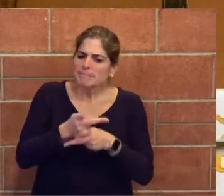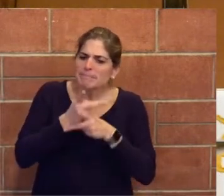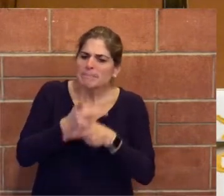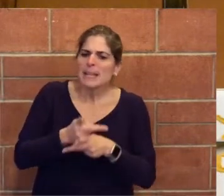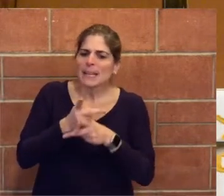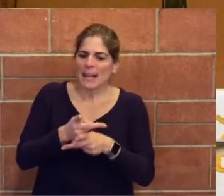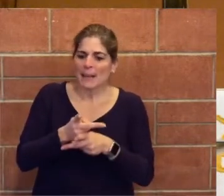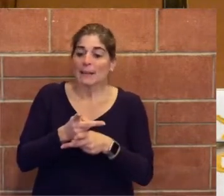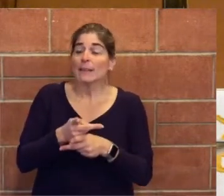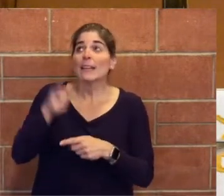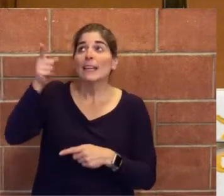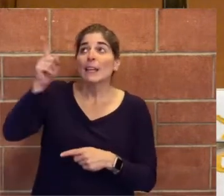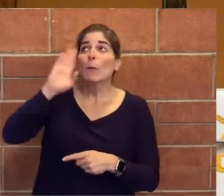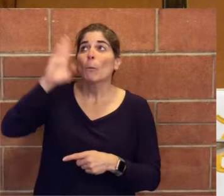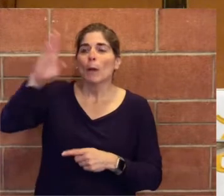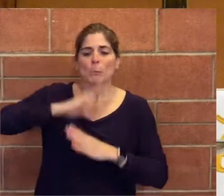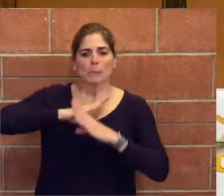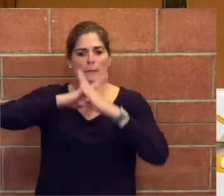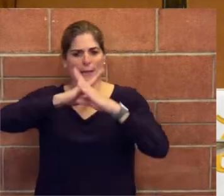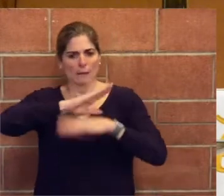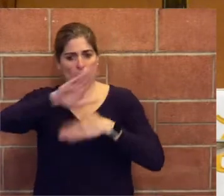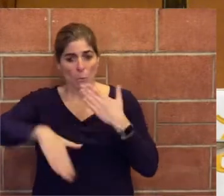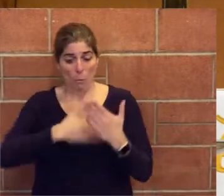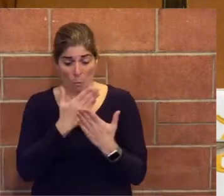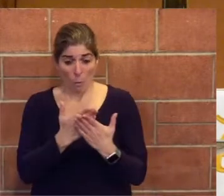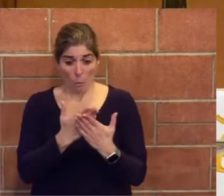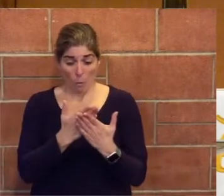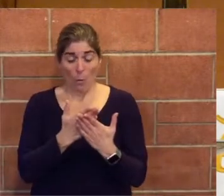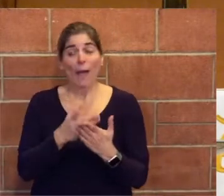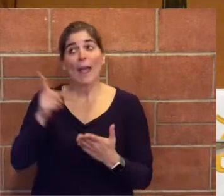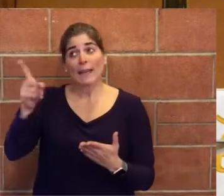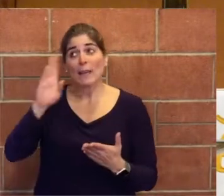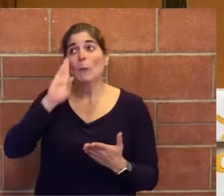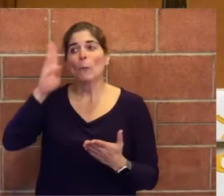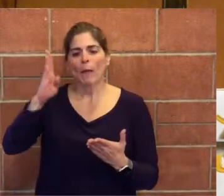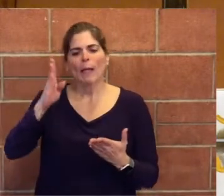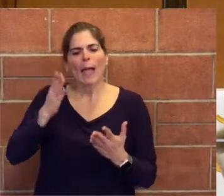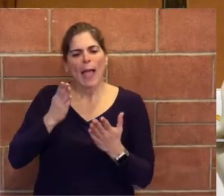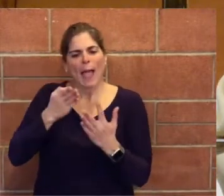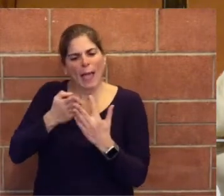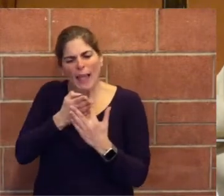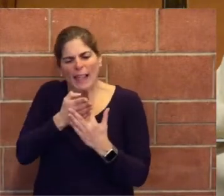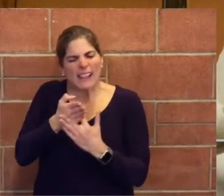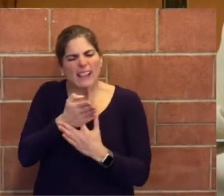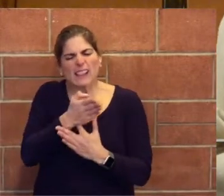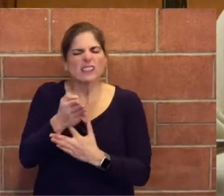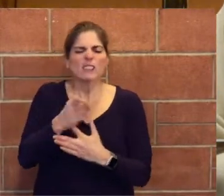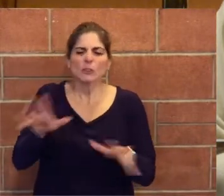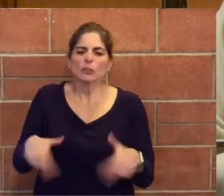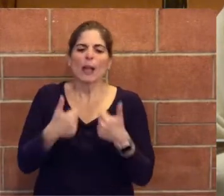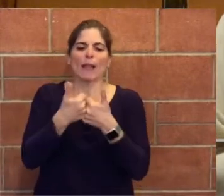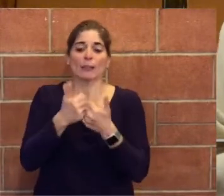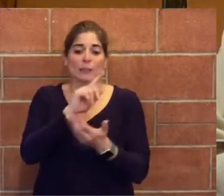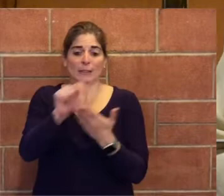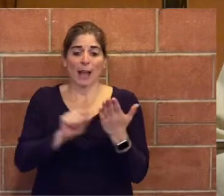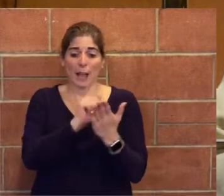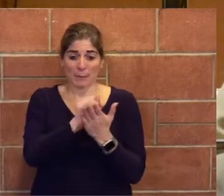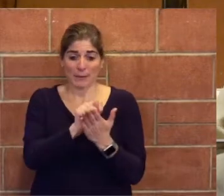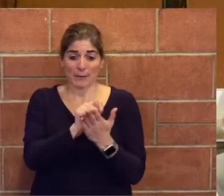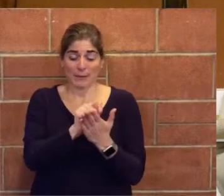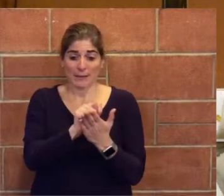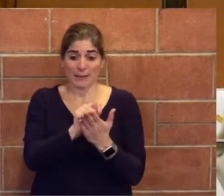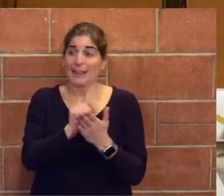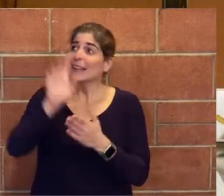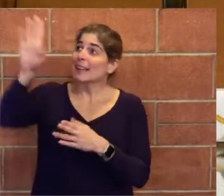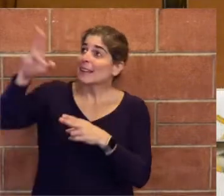for us, the one who protects us, and the one who will get us through these difficult days. In